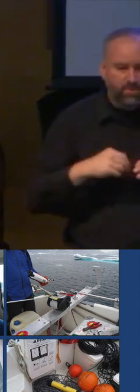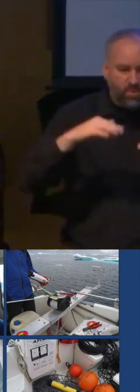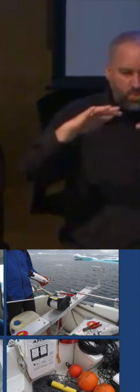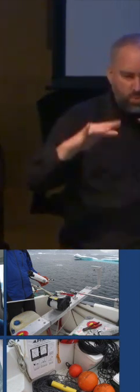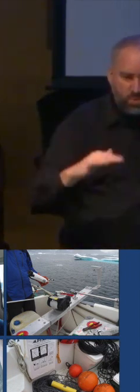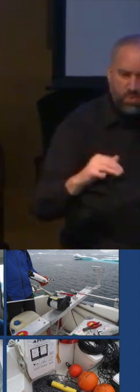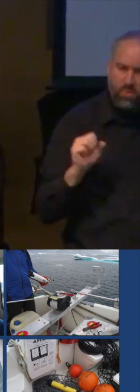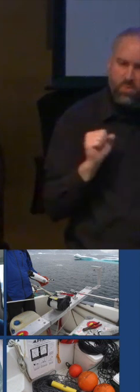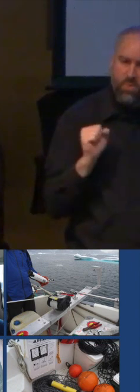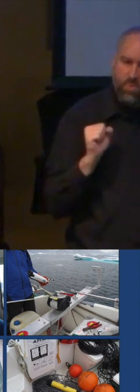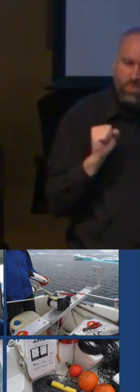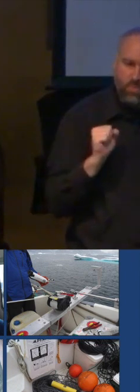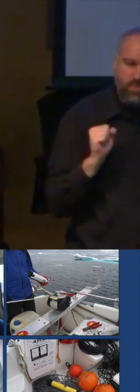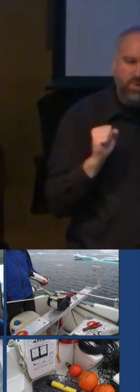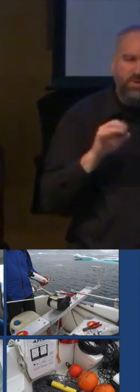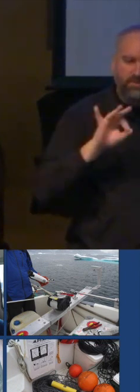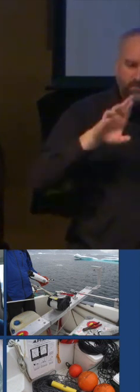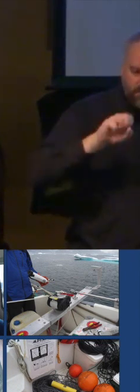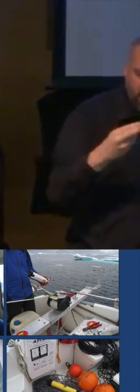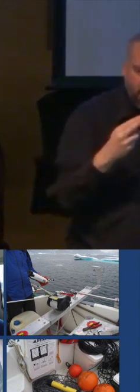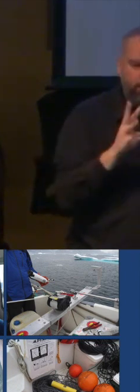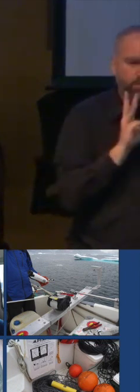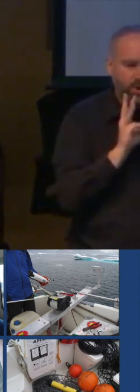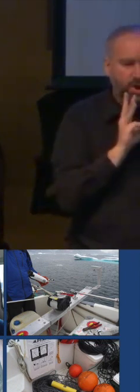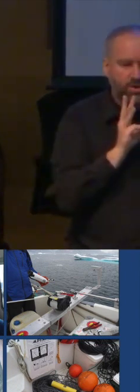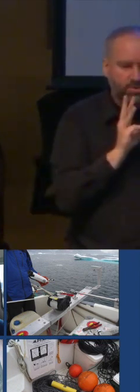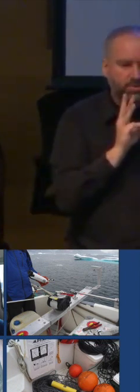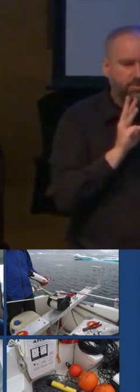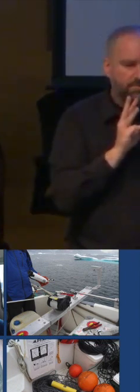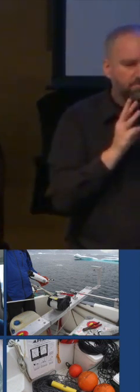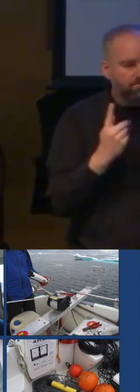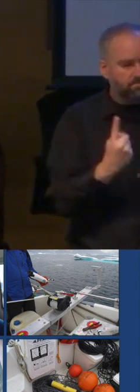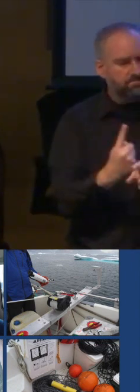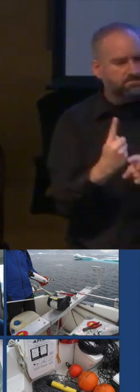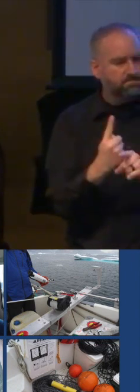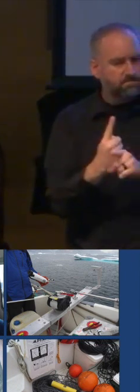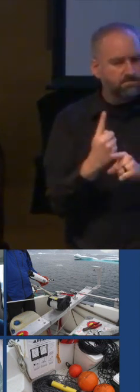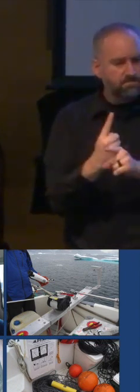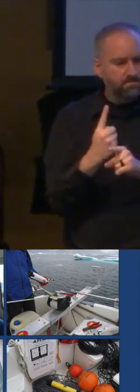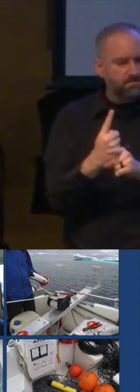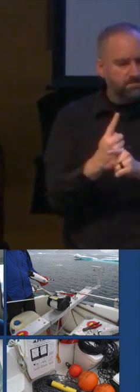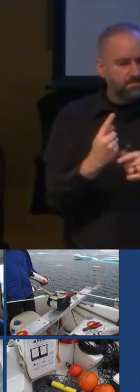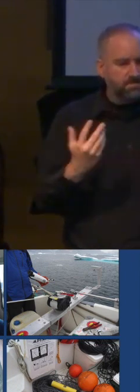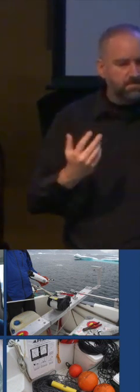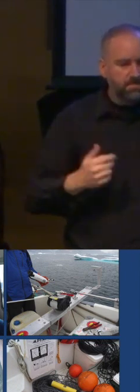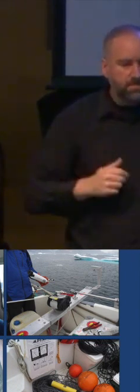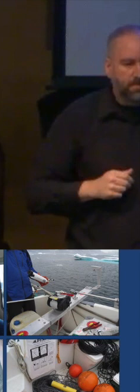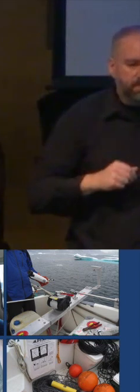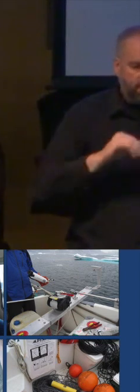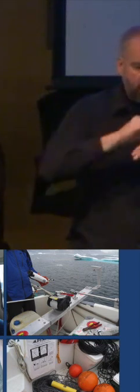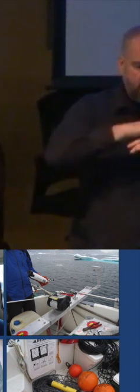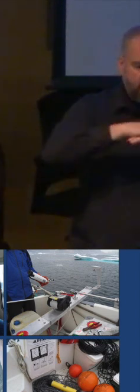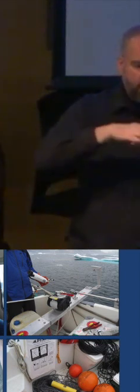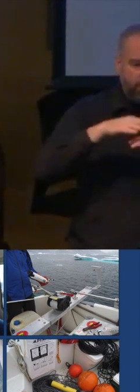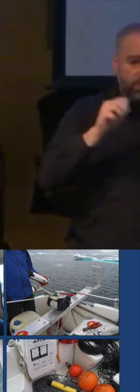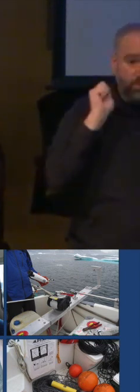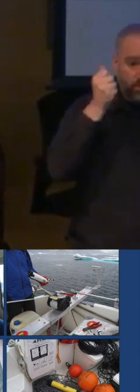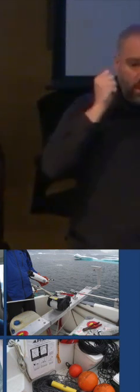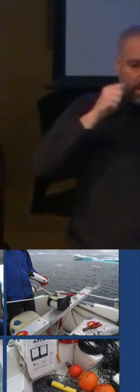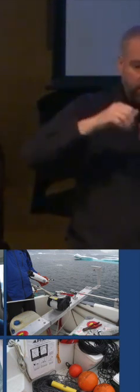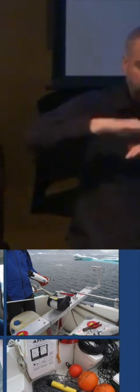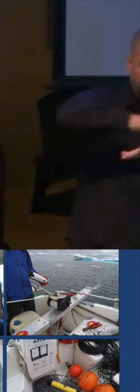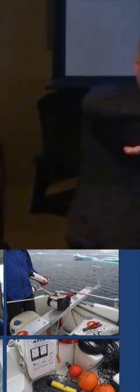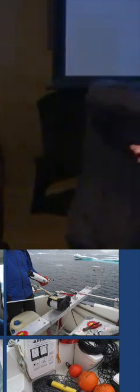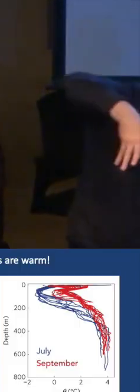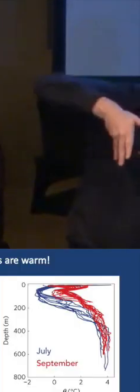water, almost at freezing temperature. And this we expected. The currents around Greenland tend to carry Arctic water. They're cold and